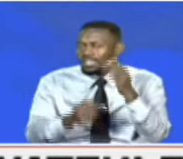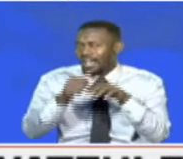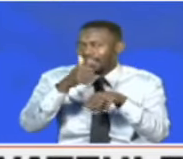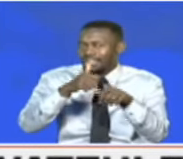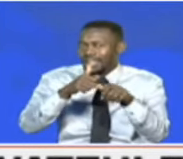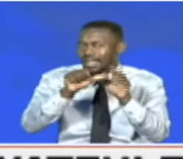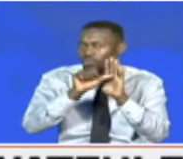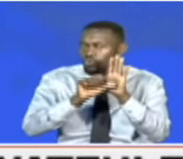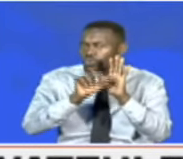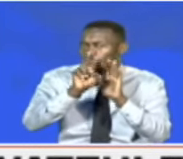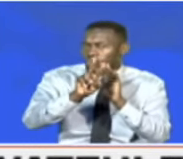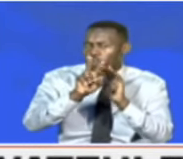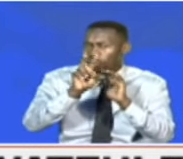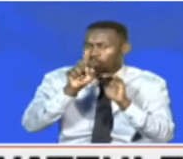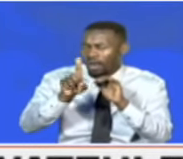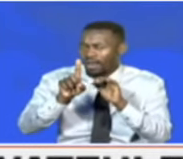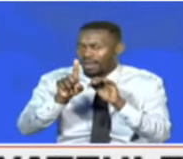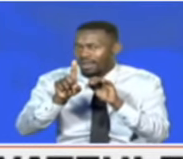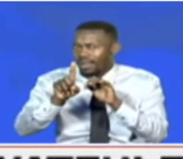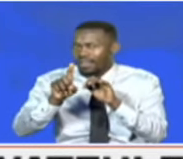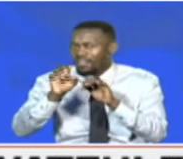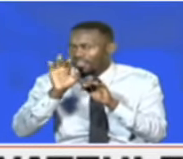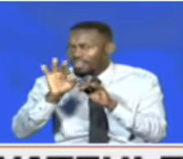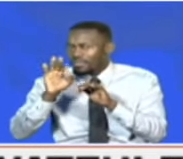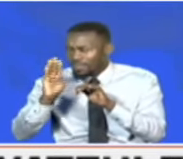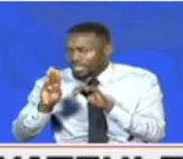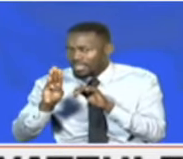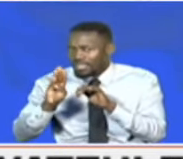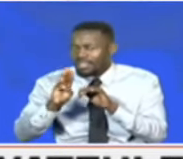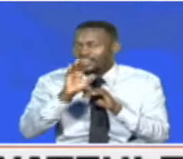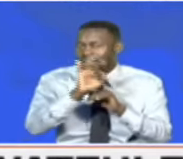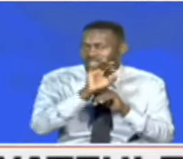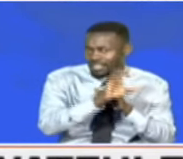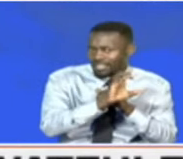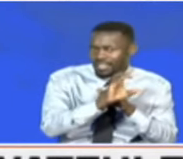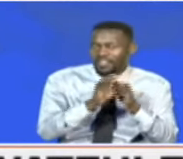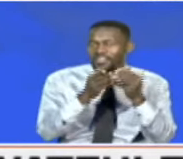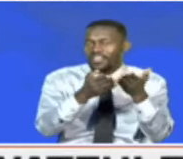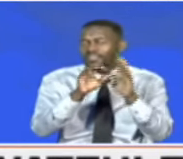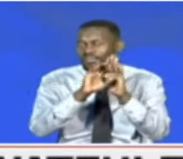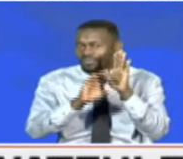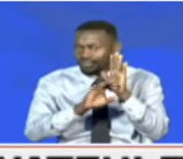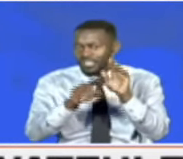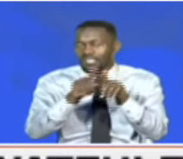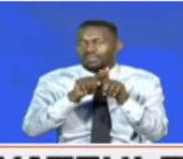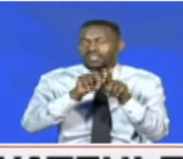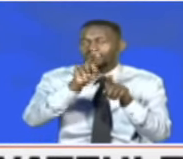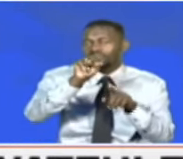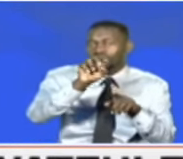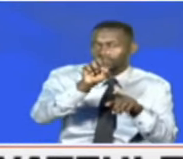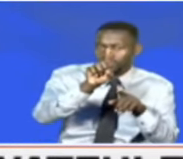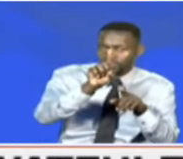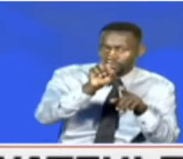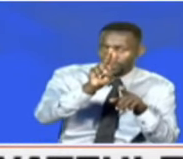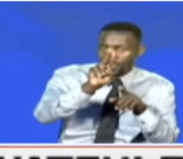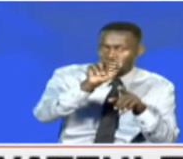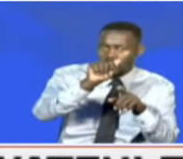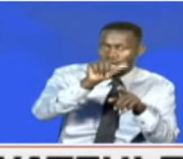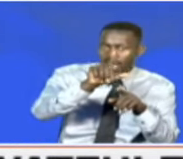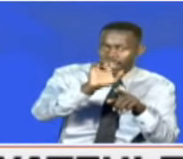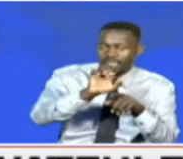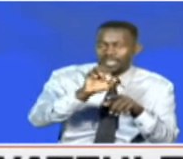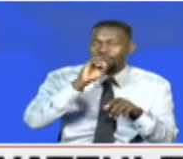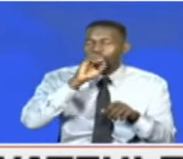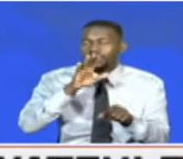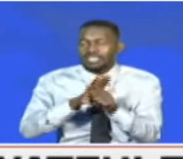3B and 3C in the Constitution. Duale pia amesema yuko tayari kuhakikisha swala la tabia nchi na